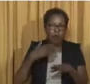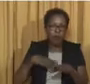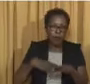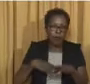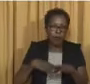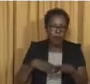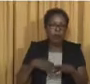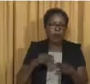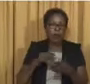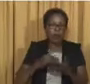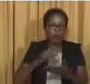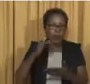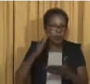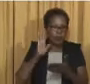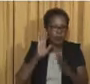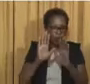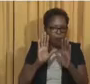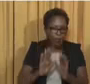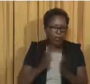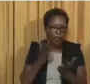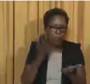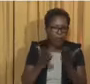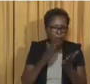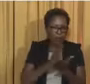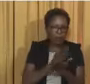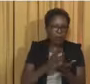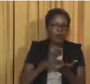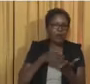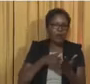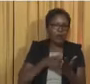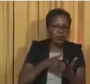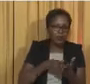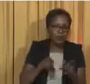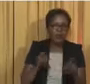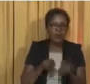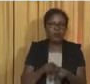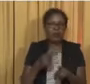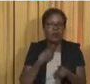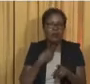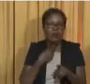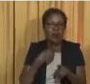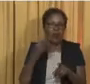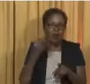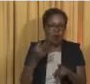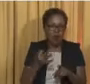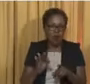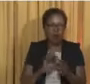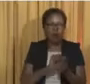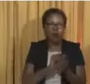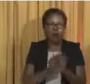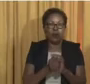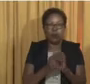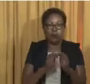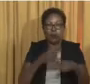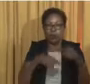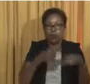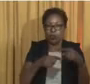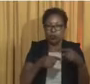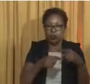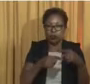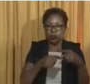consideration is the balance between flexibility and rigidity of the amendment process. The